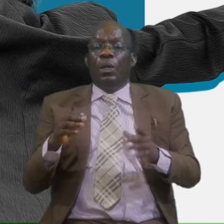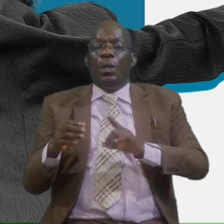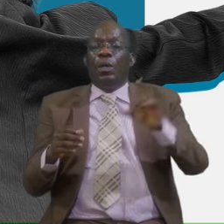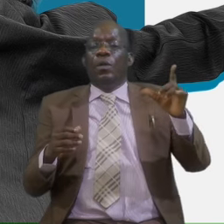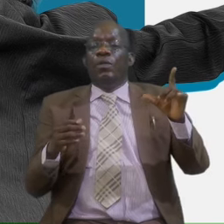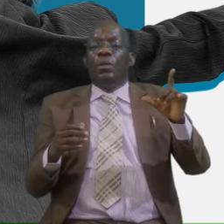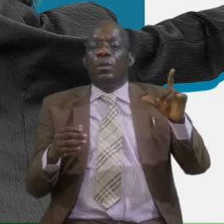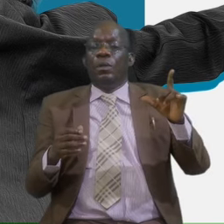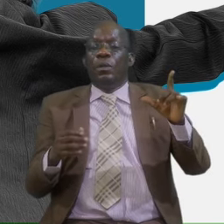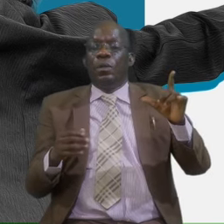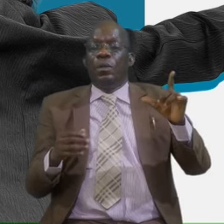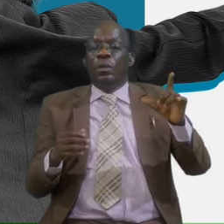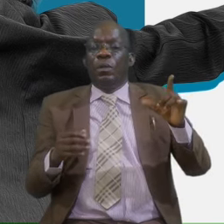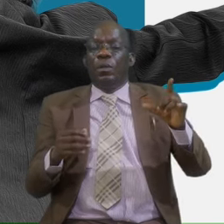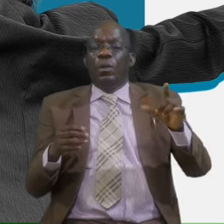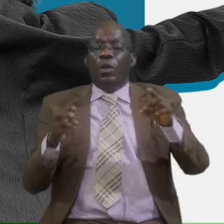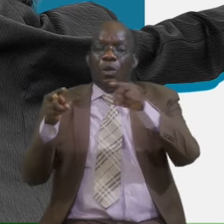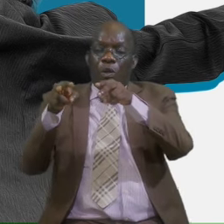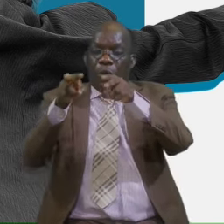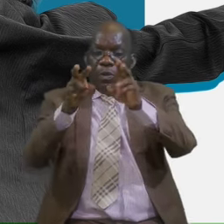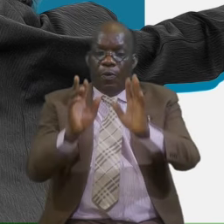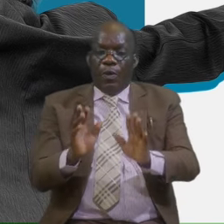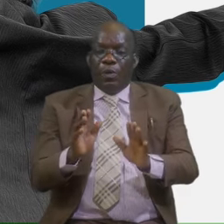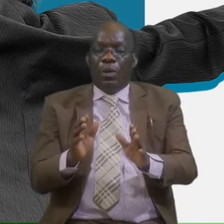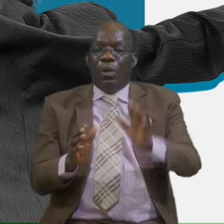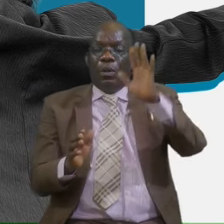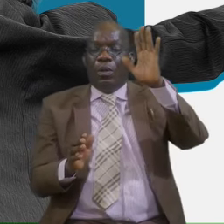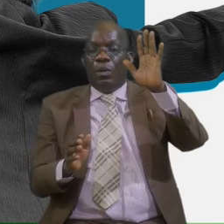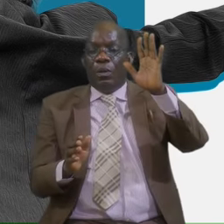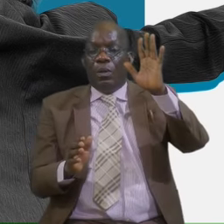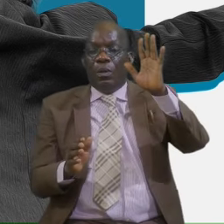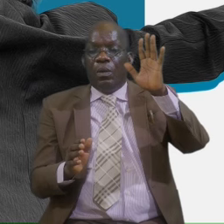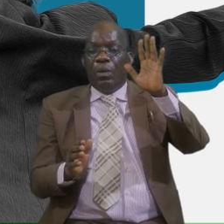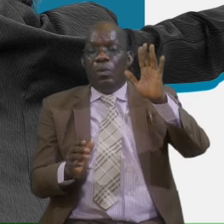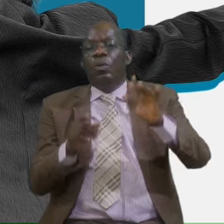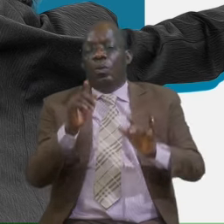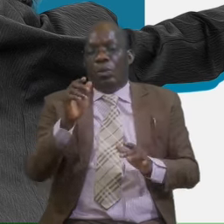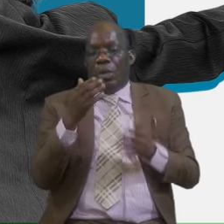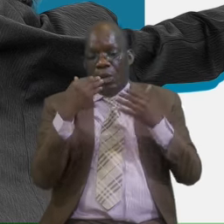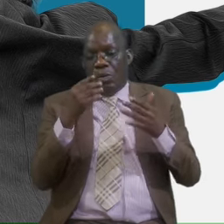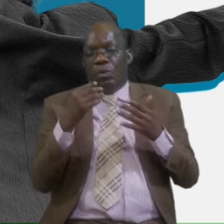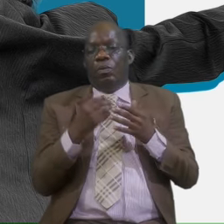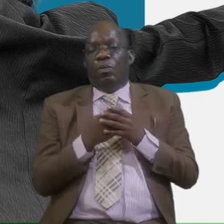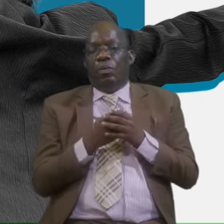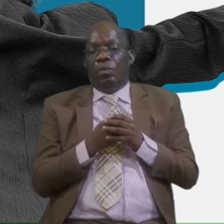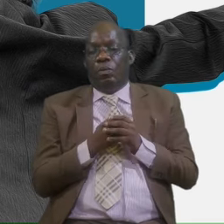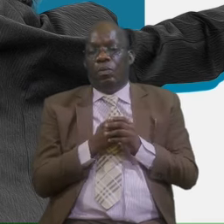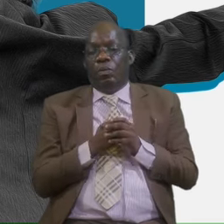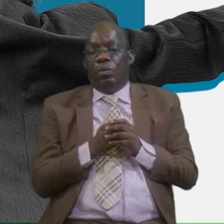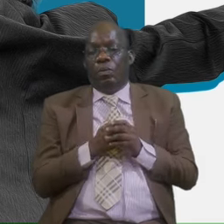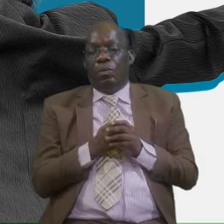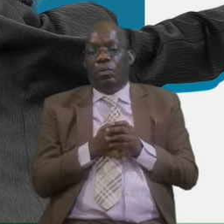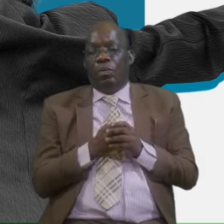should raise your flag. Okay, thank you very much. At